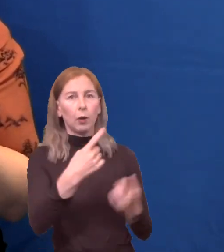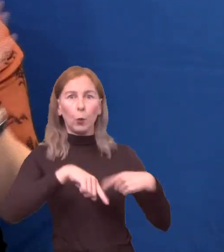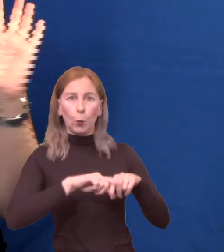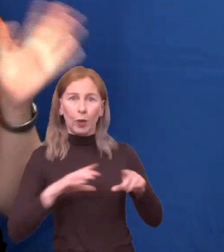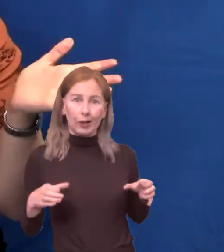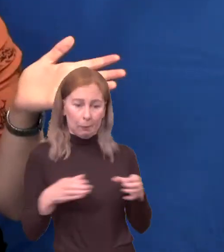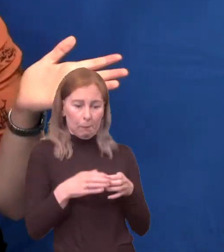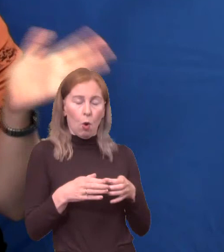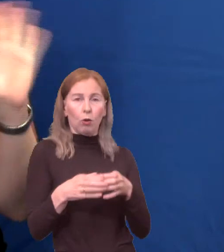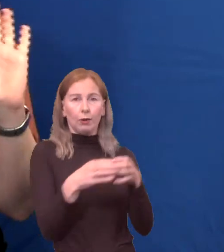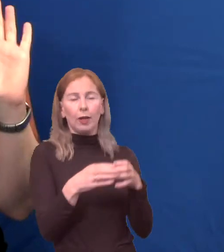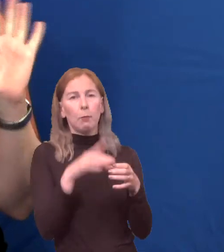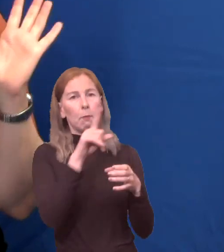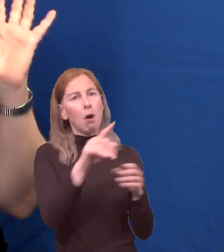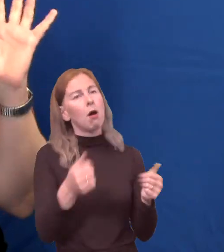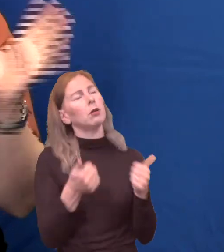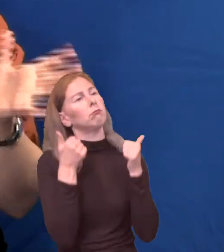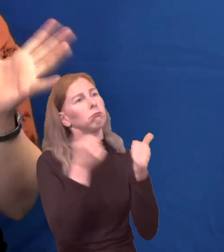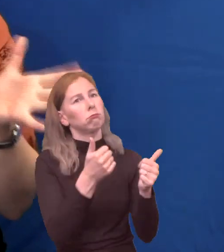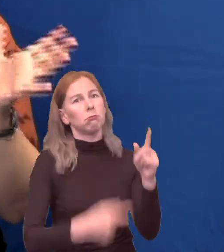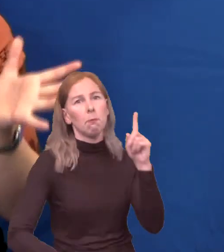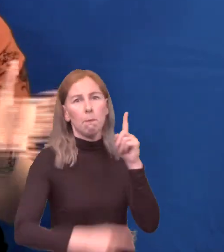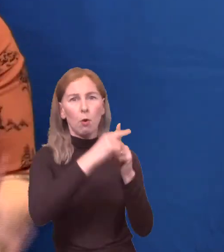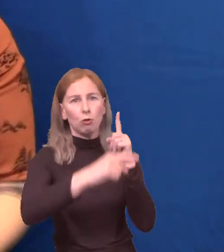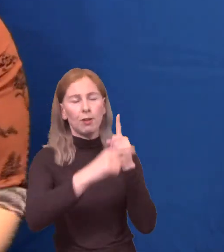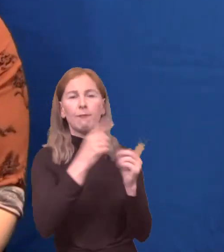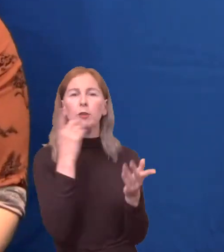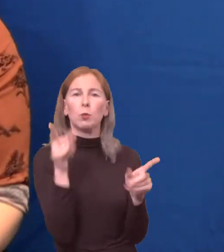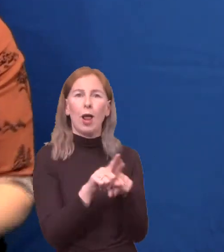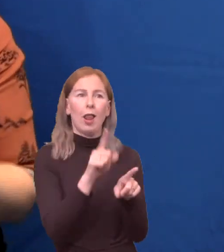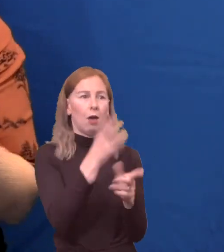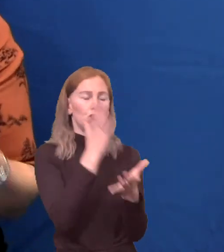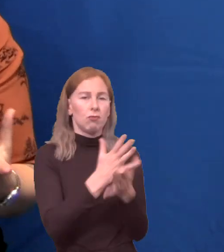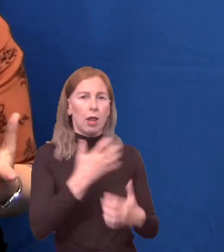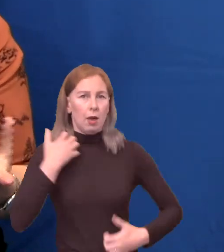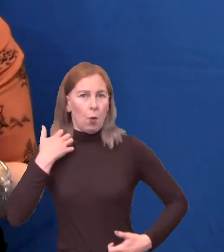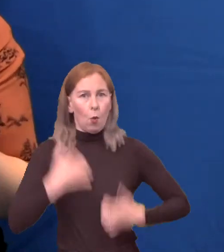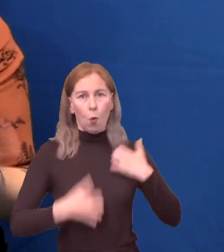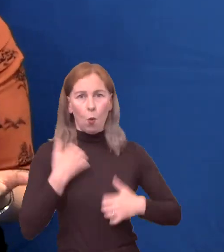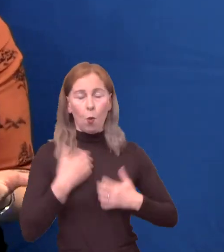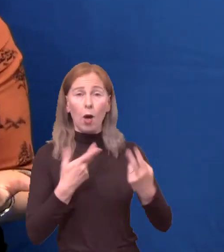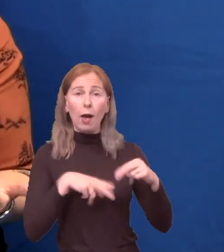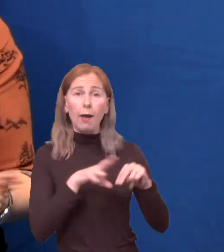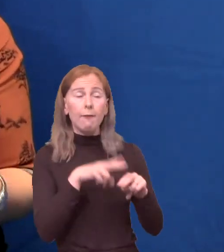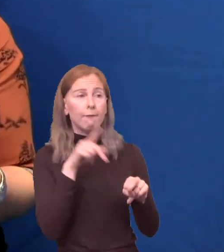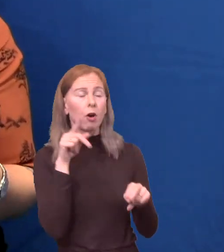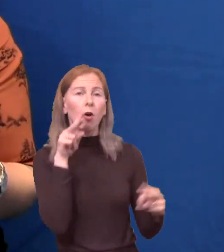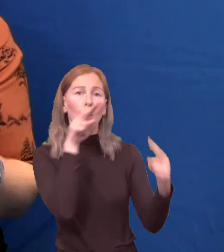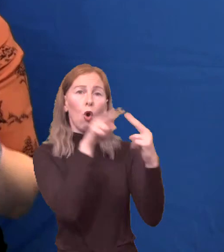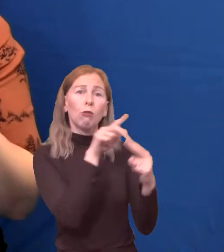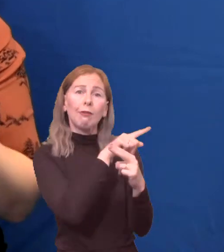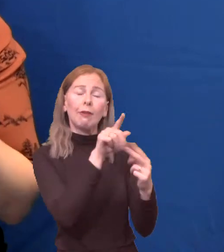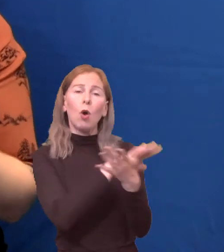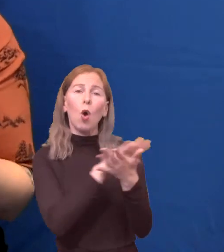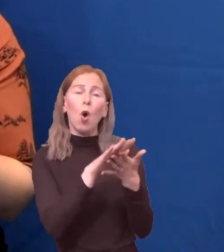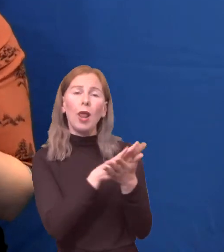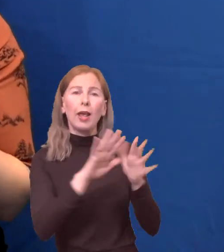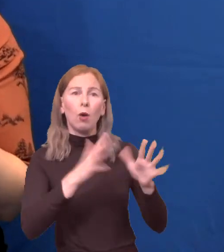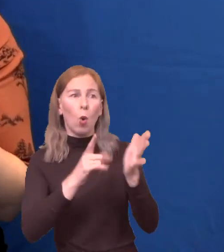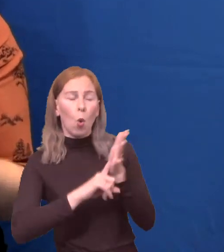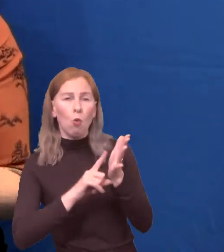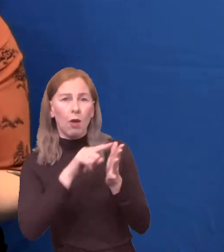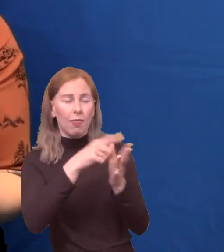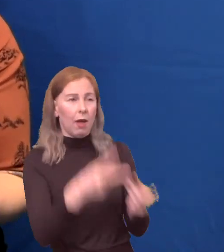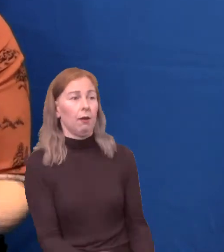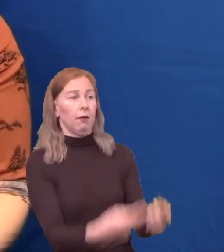fact that Laura and Holly and our PCSOs are so incredibly passionate about what they do. If you receive a visit from them or contact from them, they really do care about